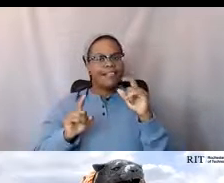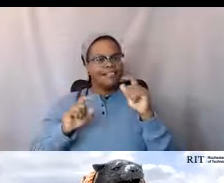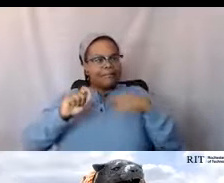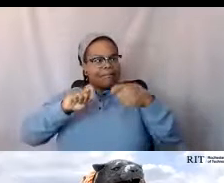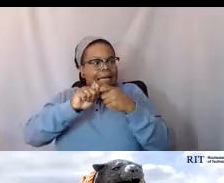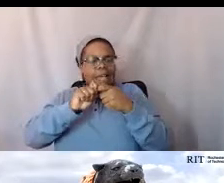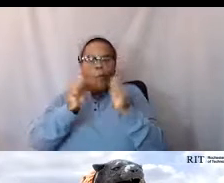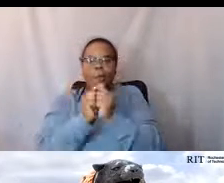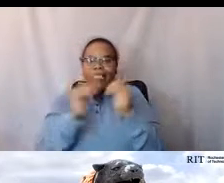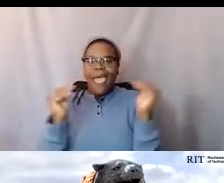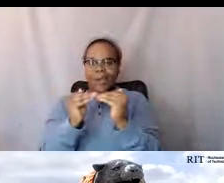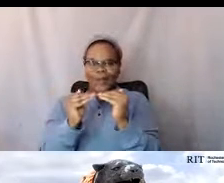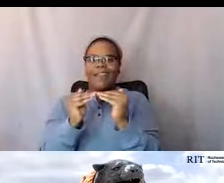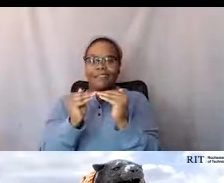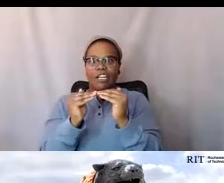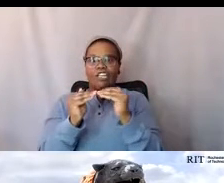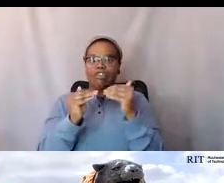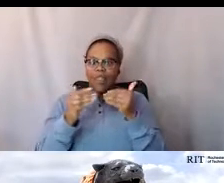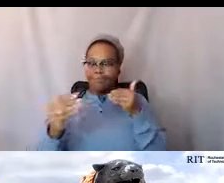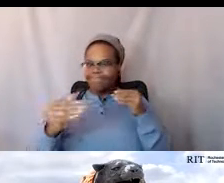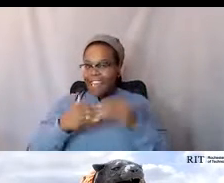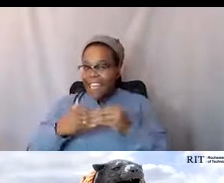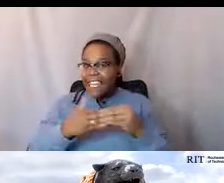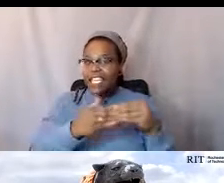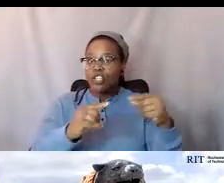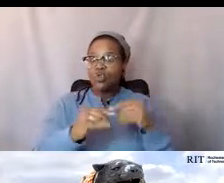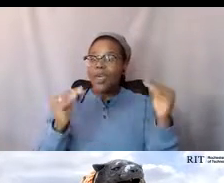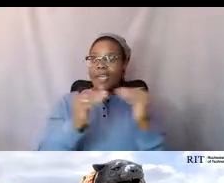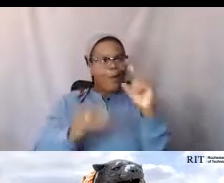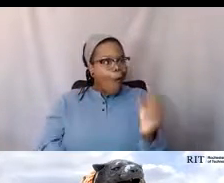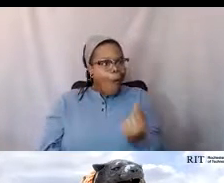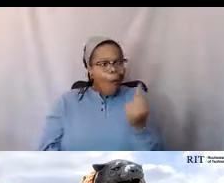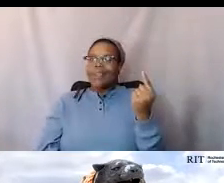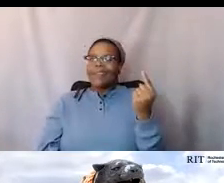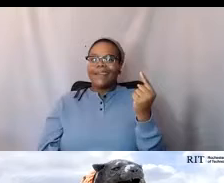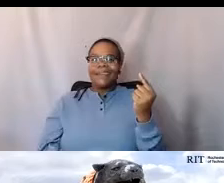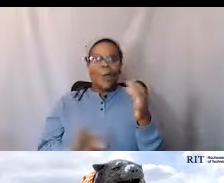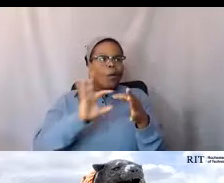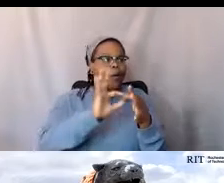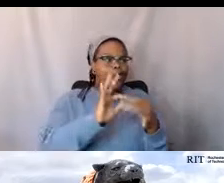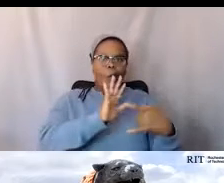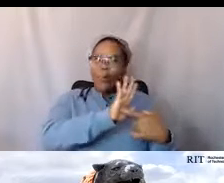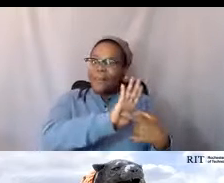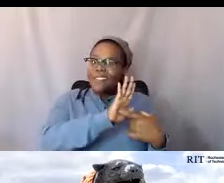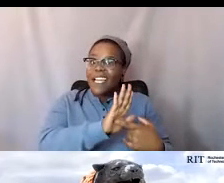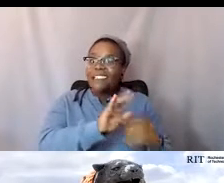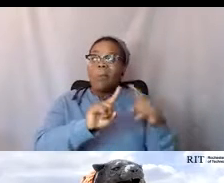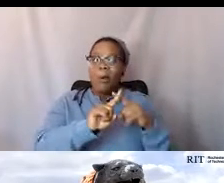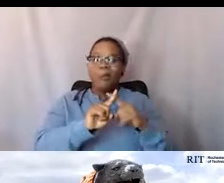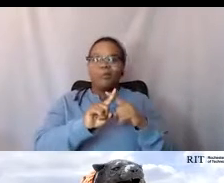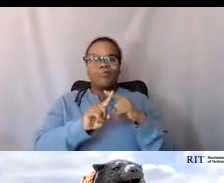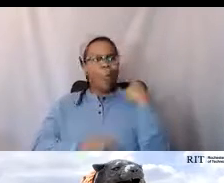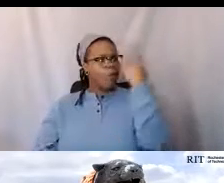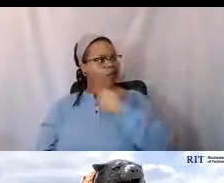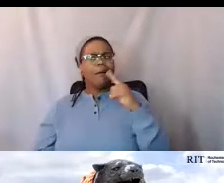equity. It should lead to equity. It should lead to an equity not only in terms of representation, that we should look all different, but the